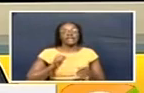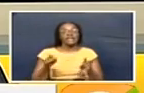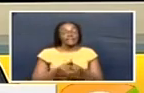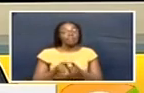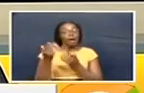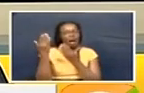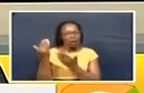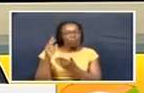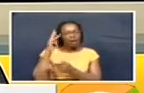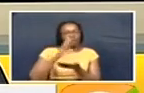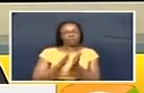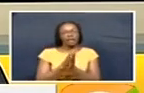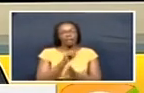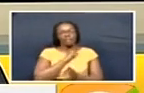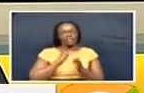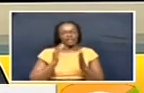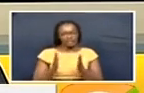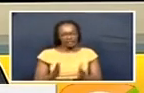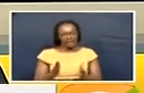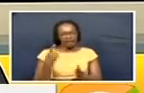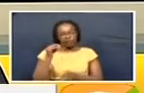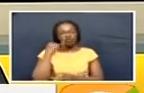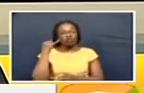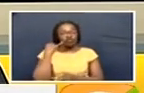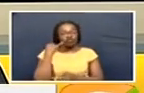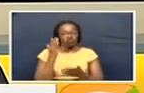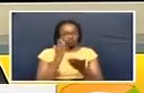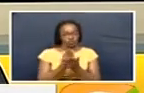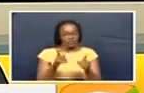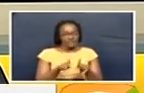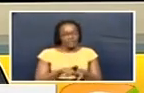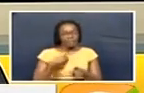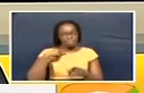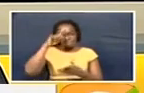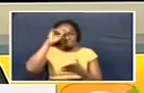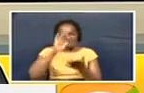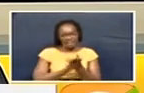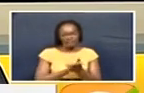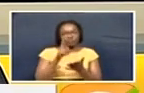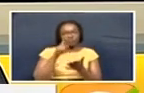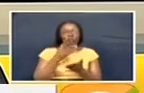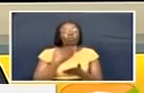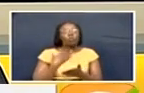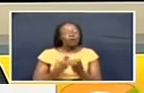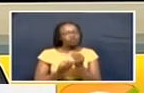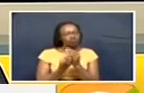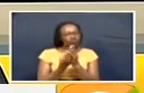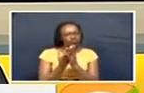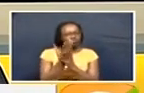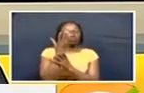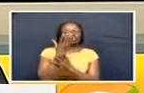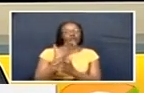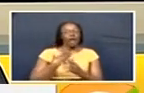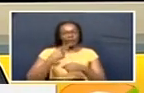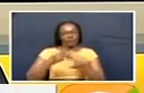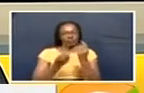be the senator of Nakuru County, God willing. So obviously I believe in wanting to grow. I think people should